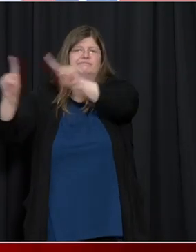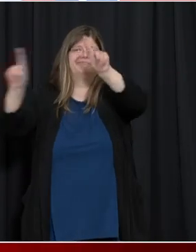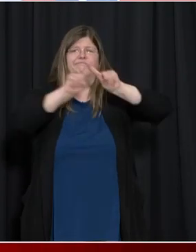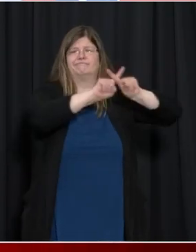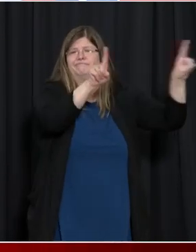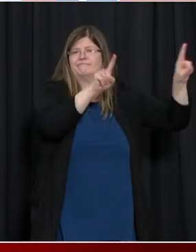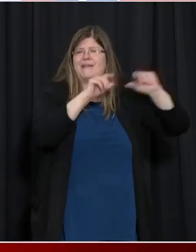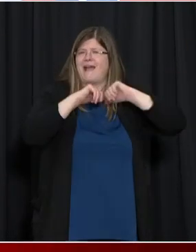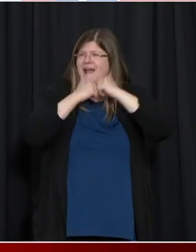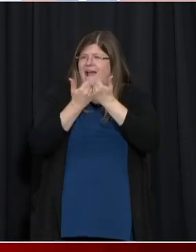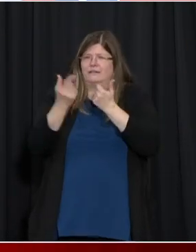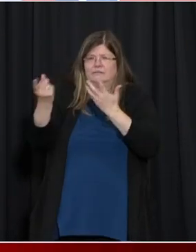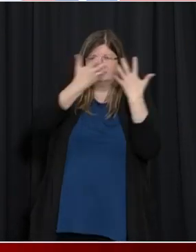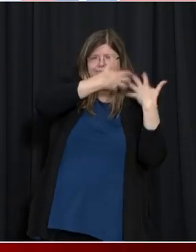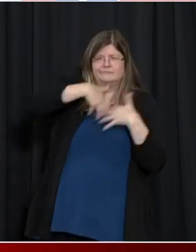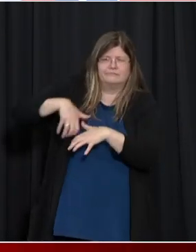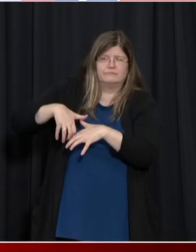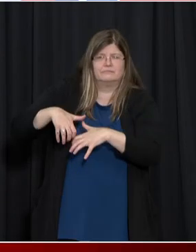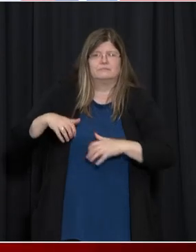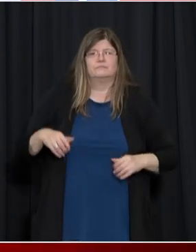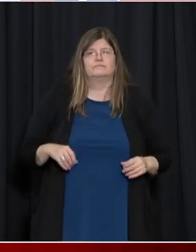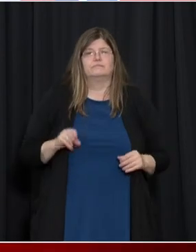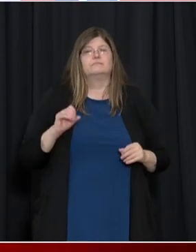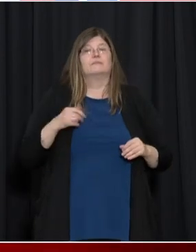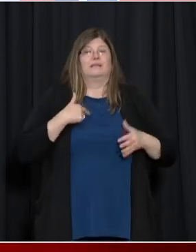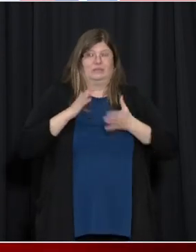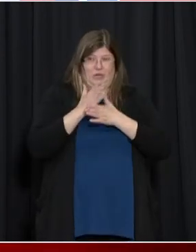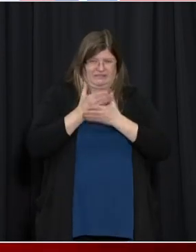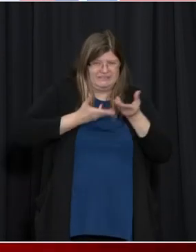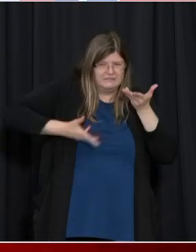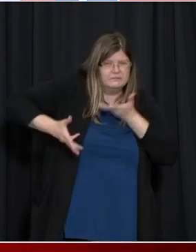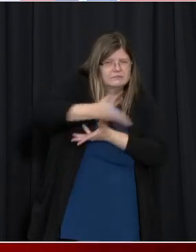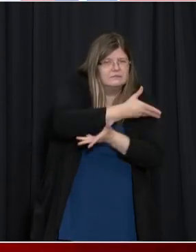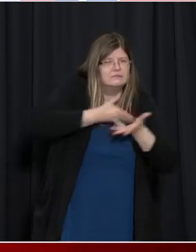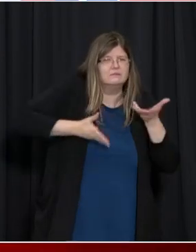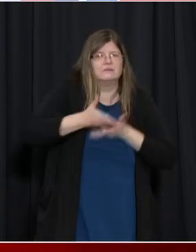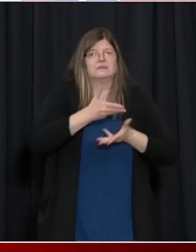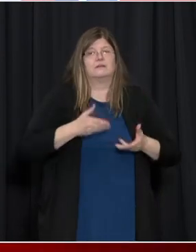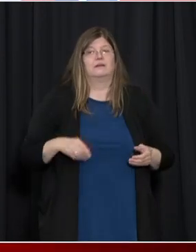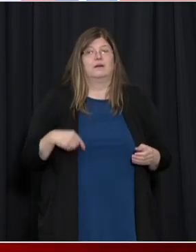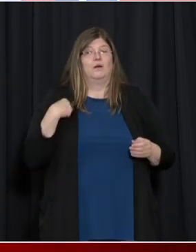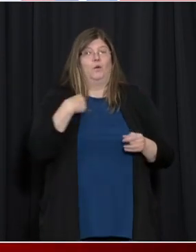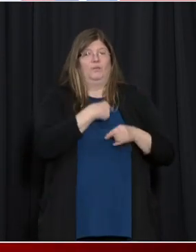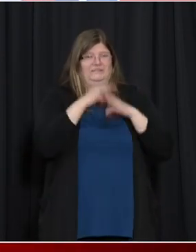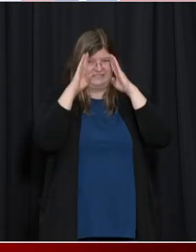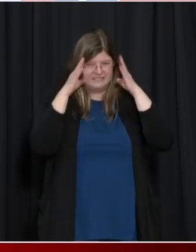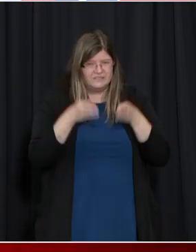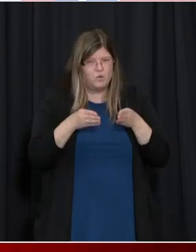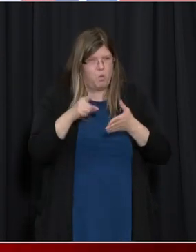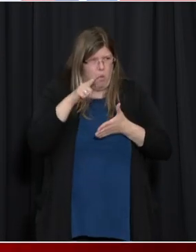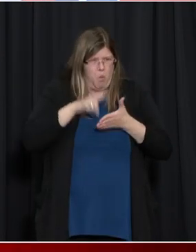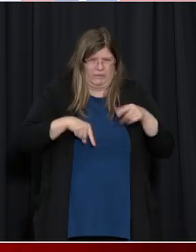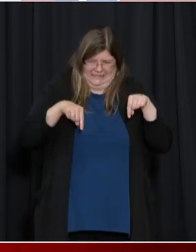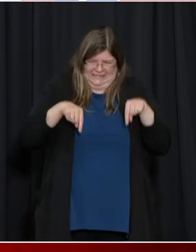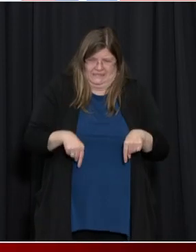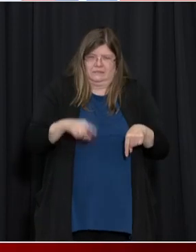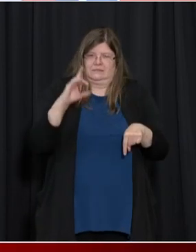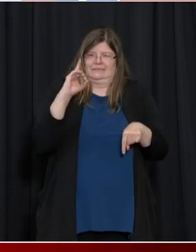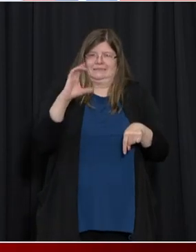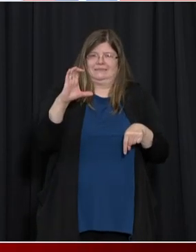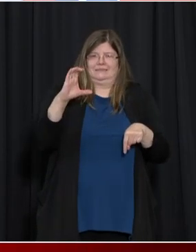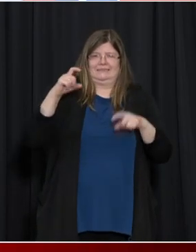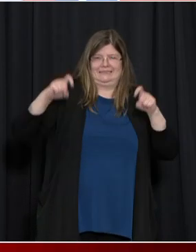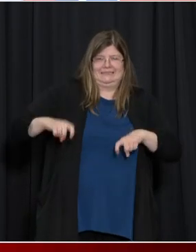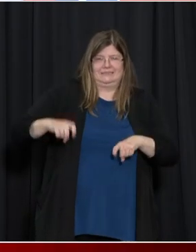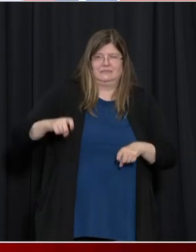what the data on the ground in D.C. looks like, and what we anticipate from these recommendations